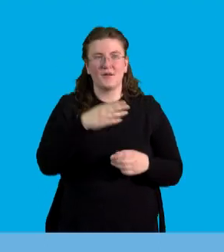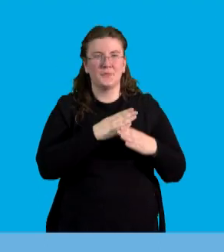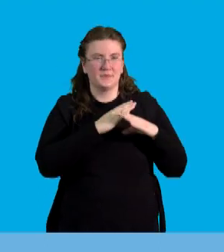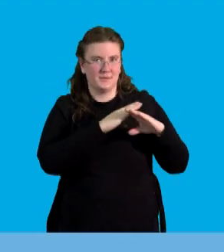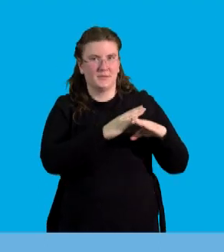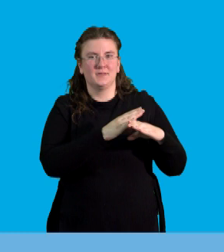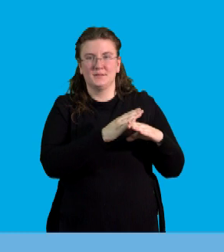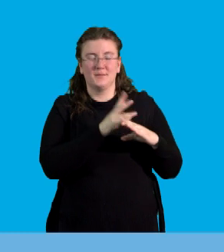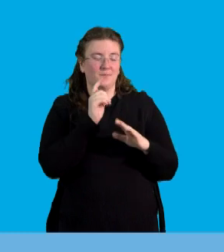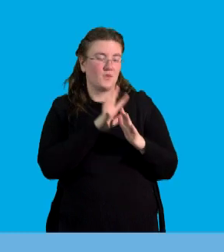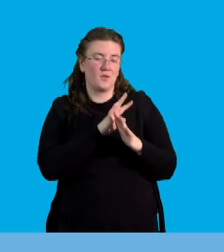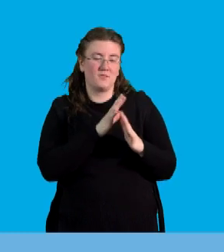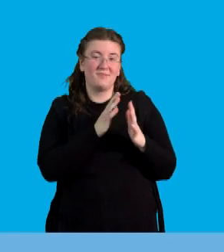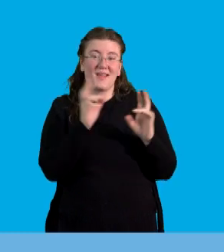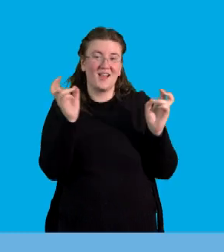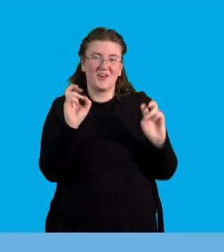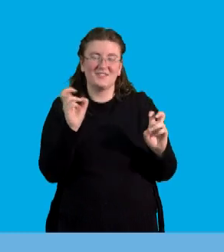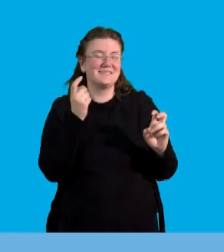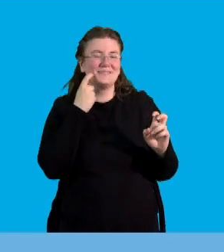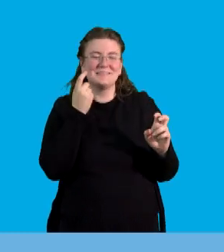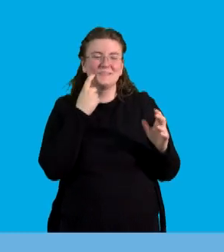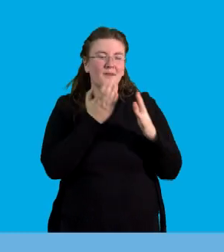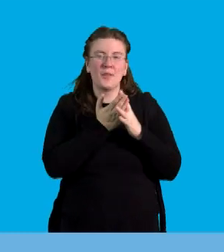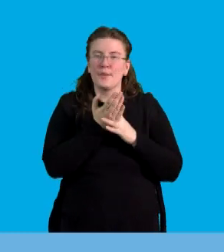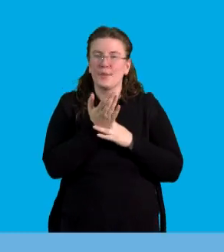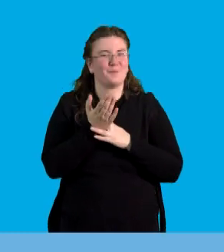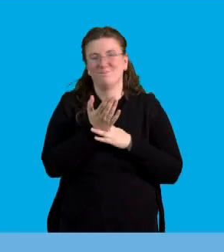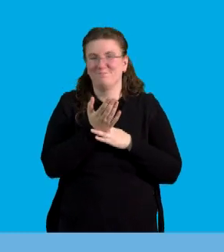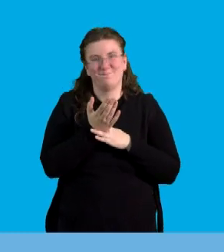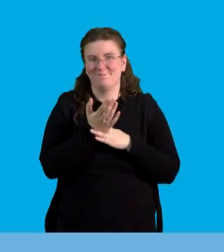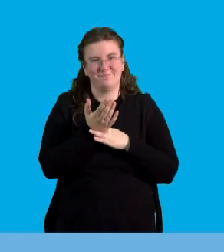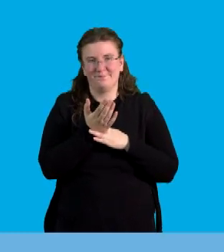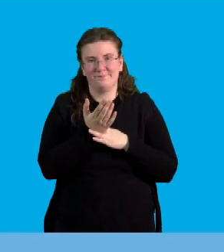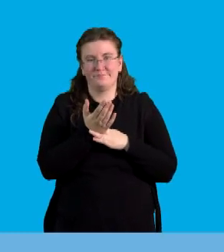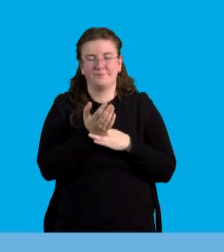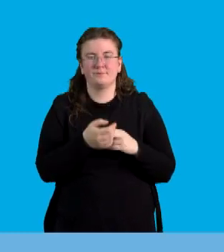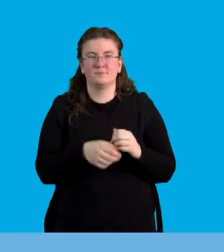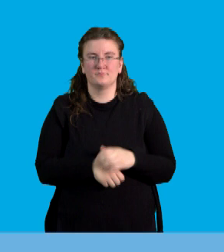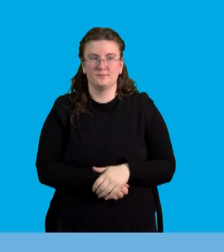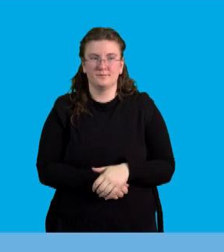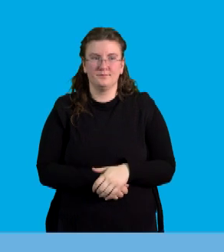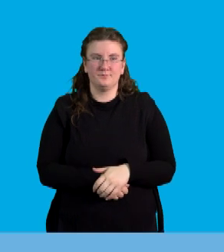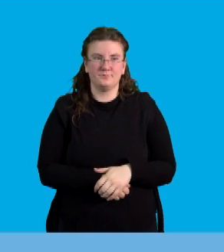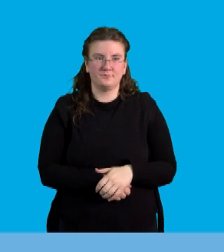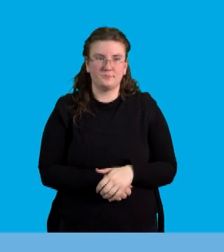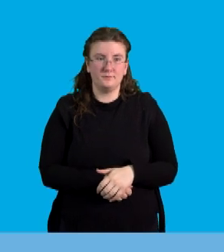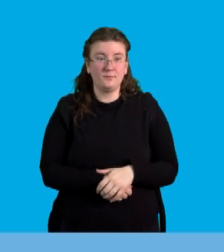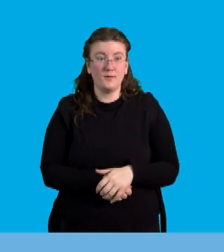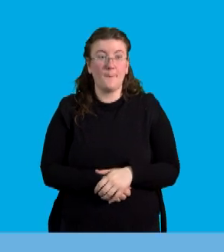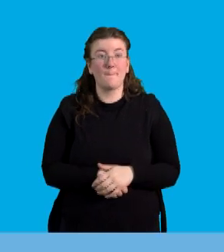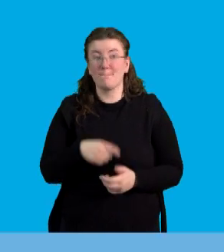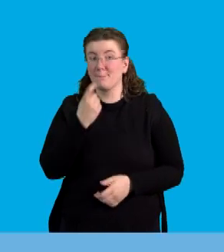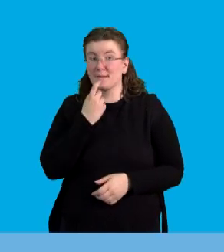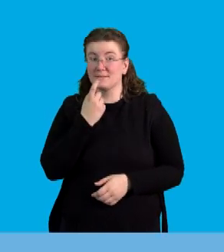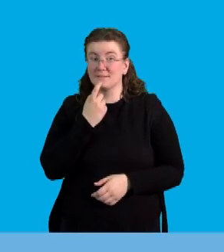as we are saying that, it did not allow a charge to easily flow through that particular resistor. So